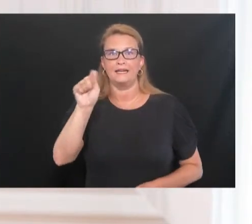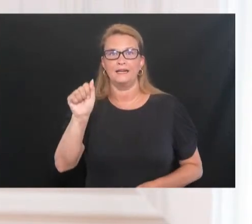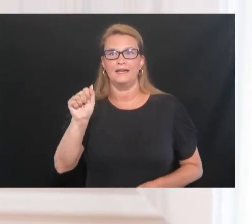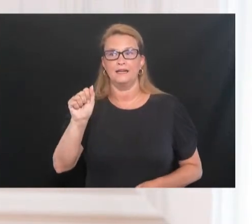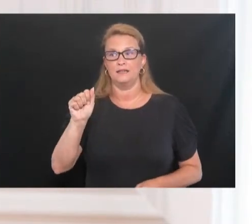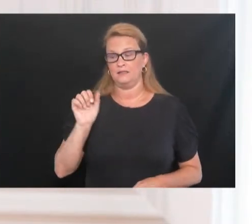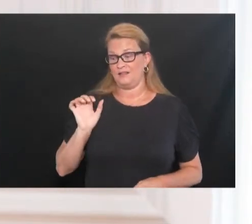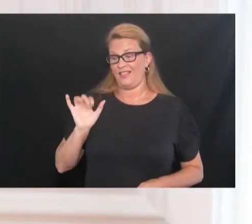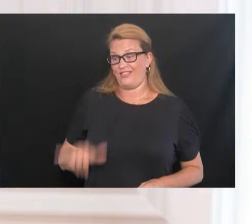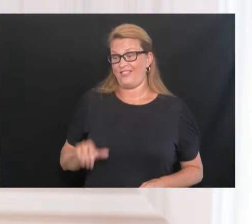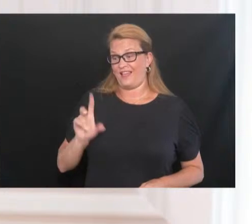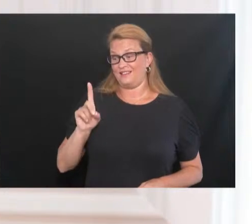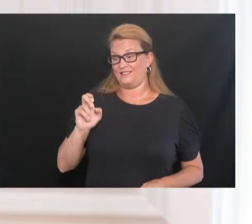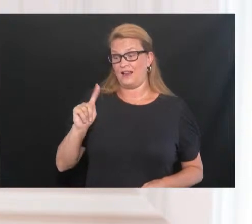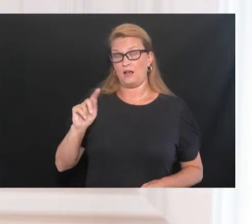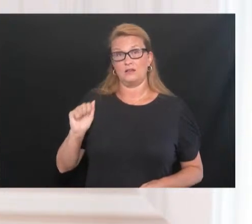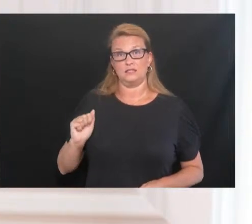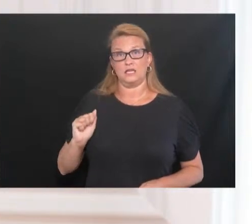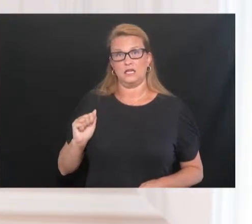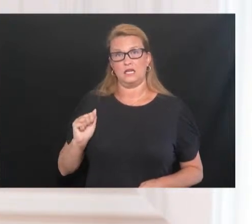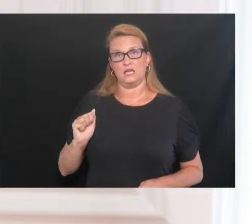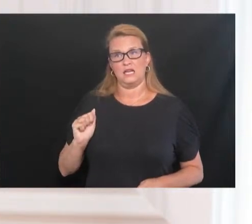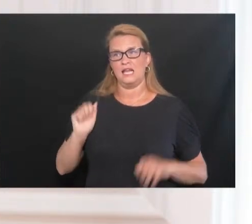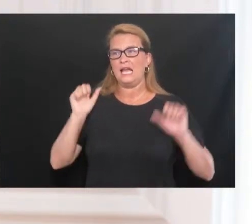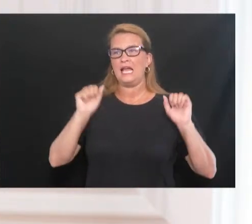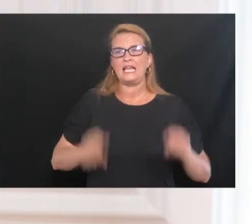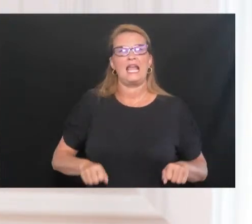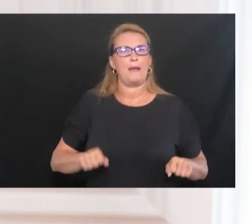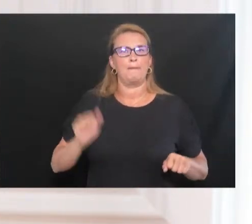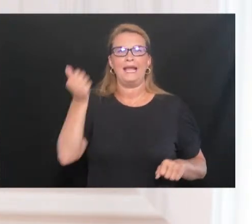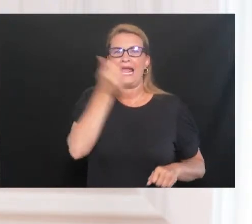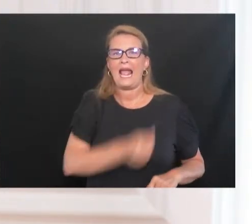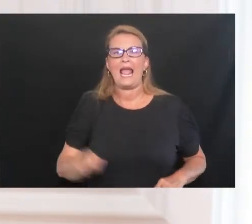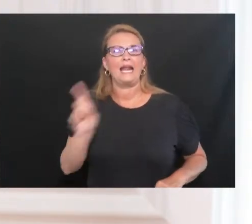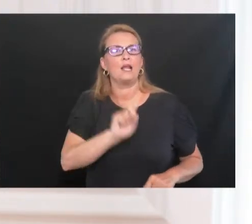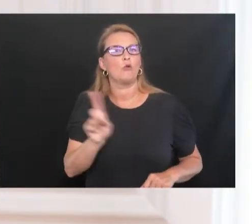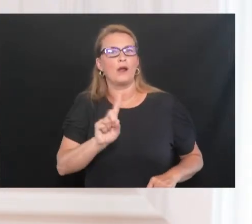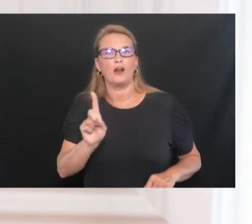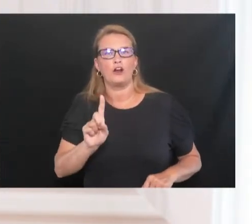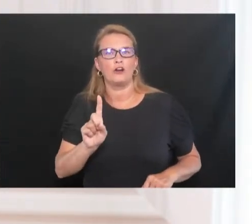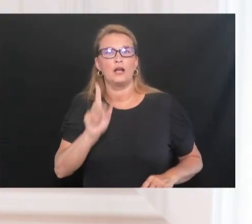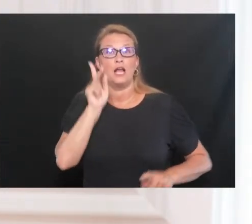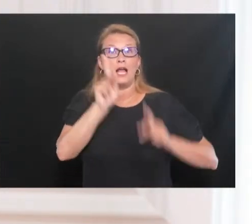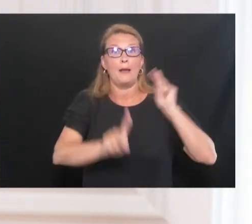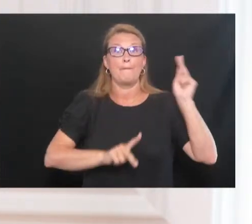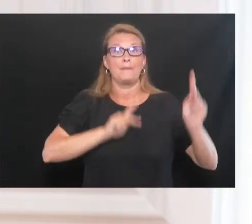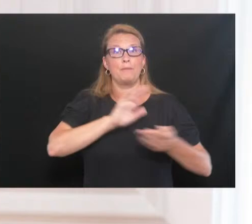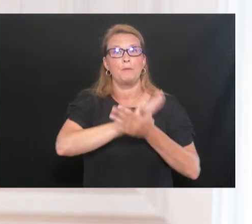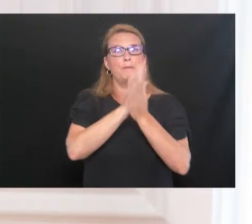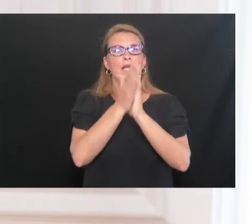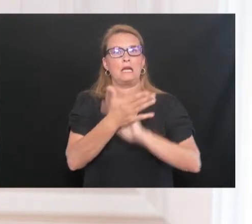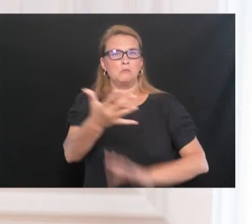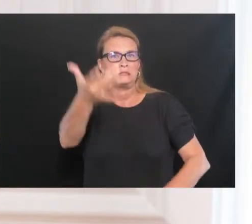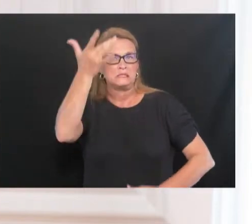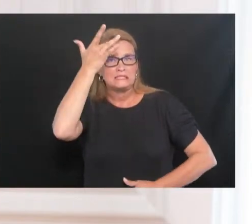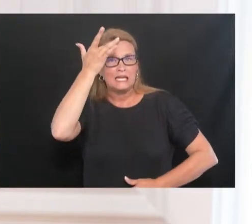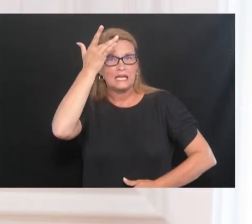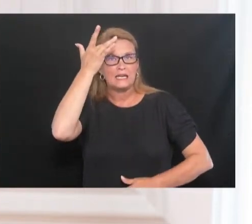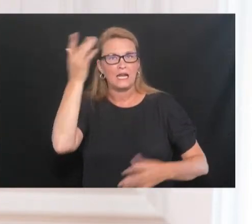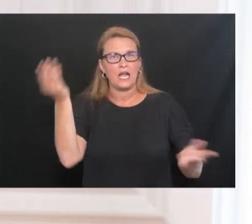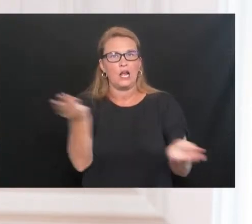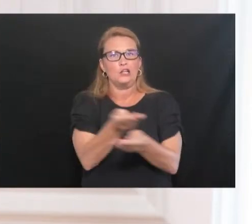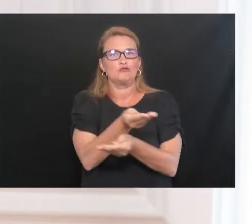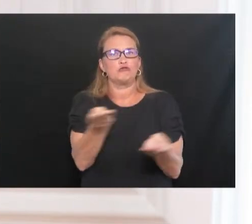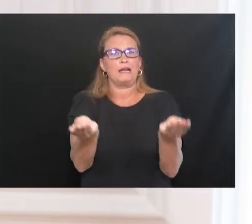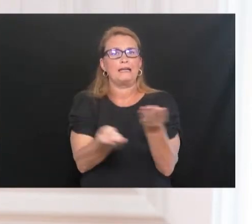can be present in such high concentrations that people can get sick and can transmit potentially the disease who are